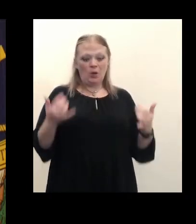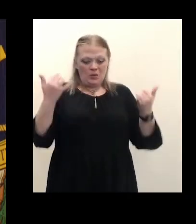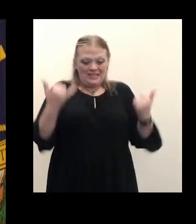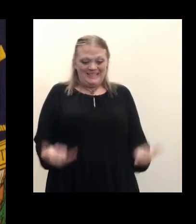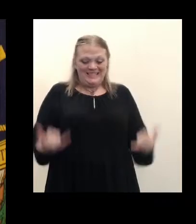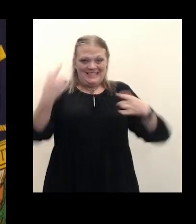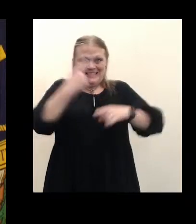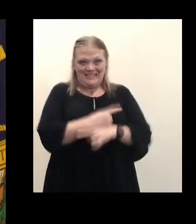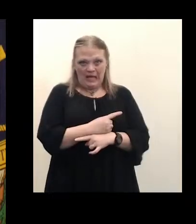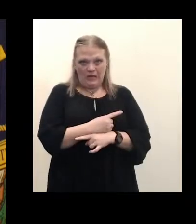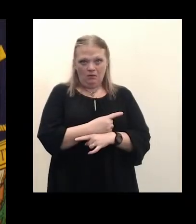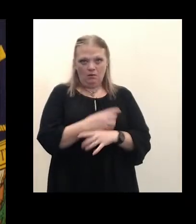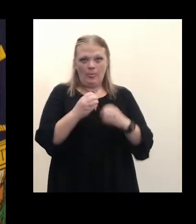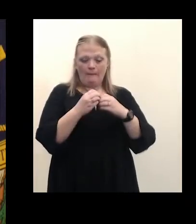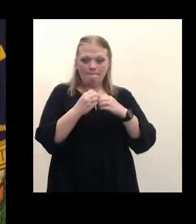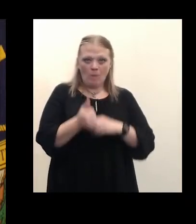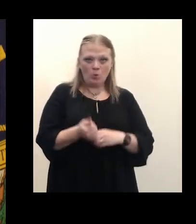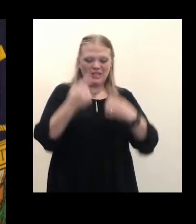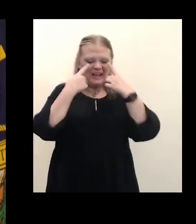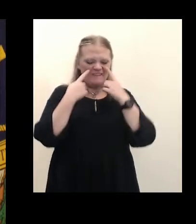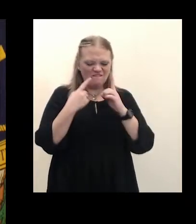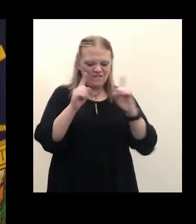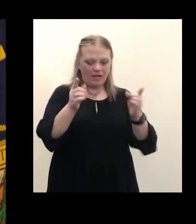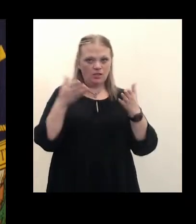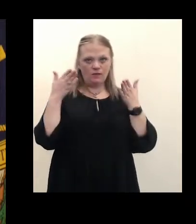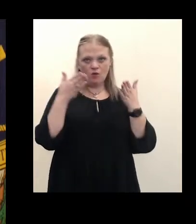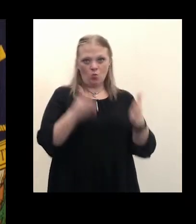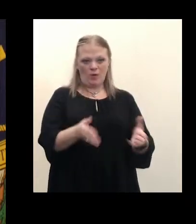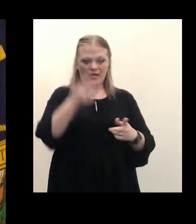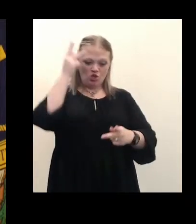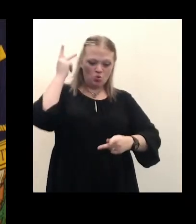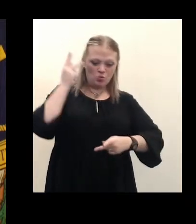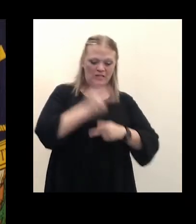the most effective way to keep kids who